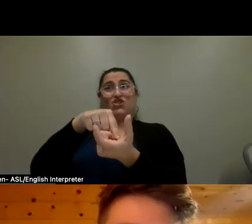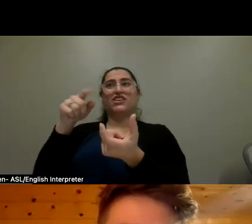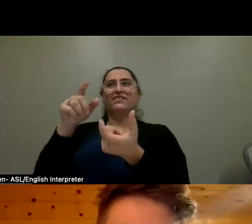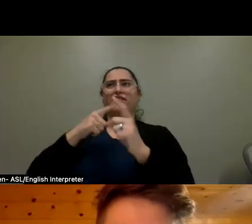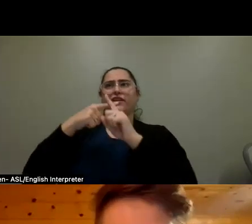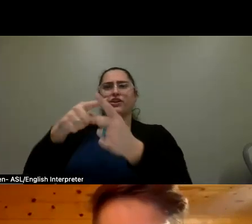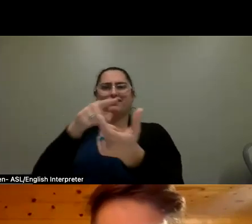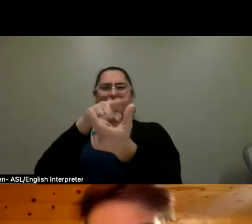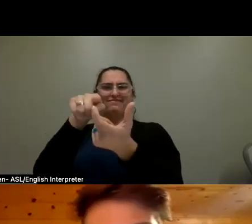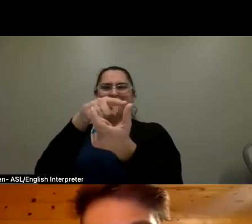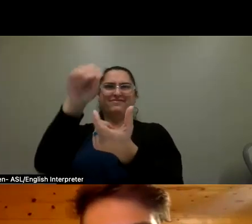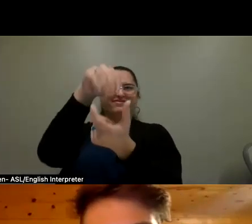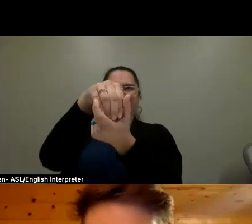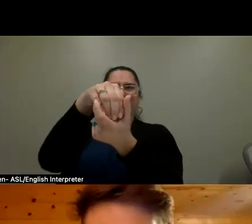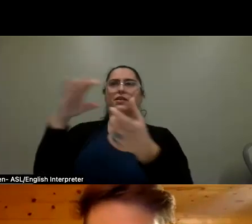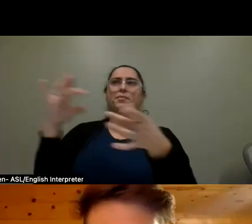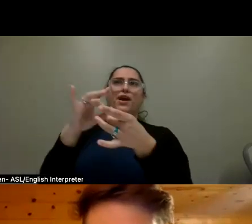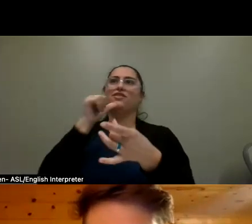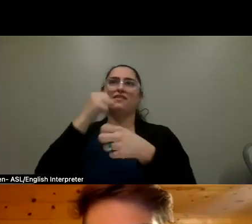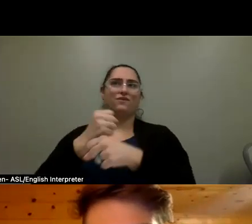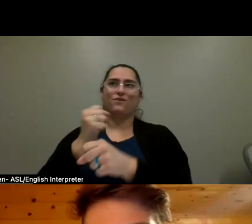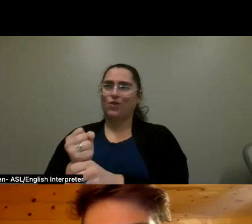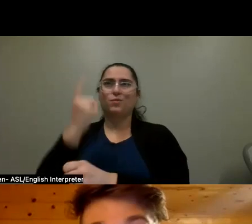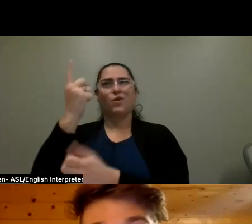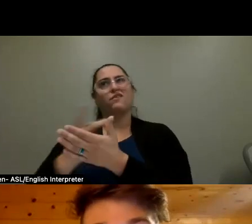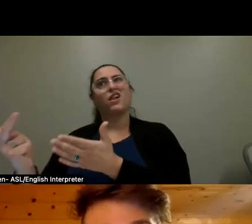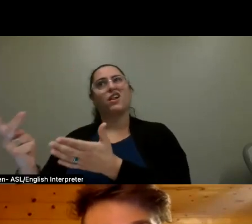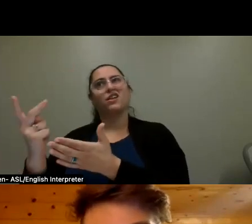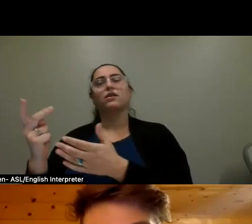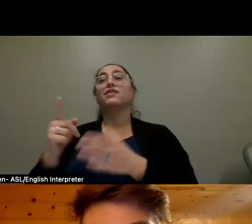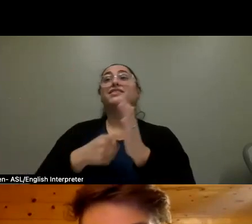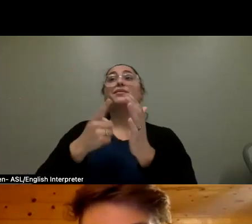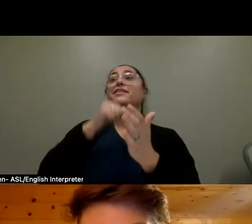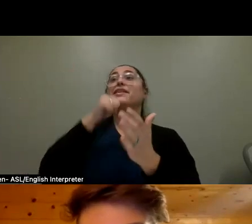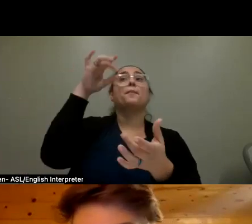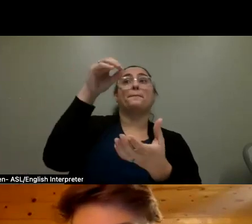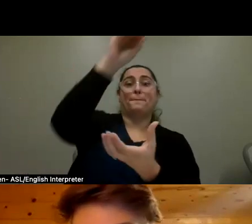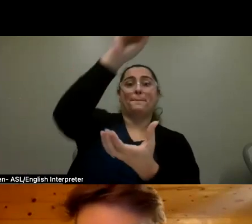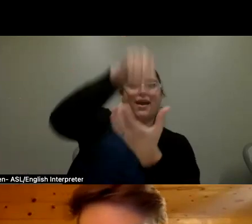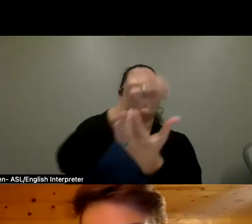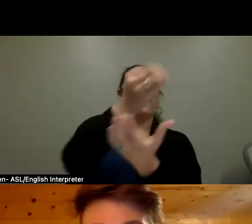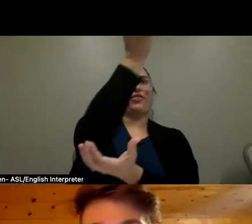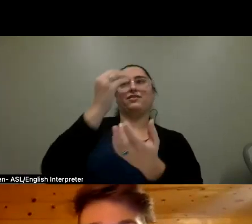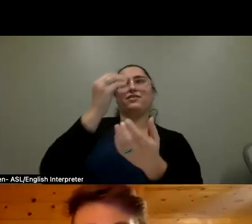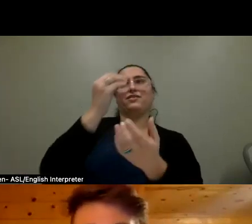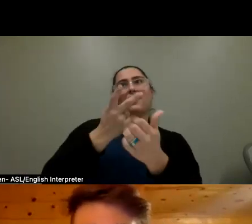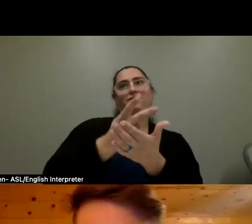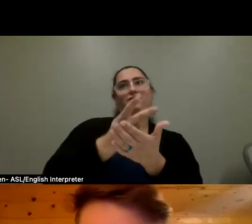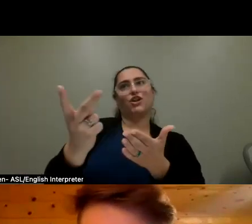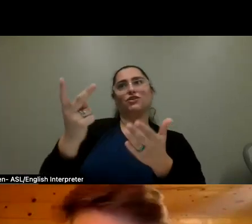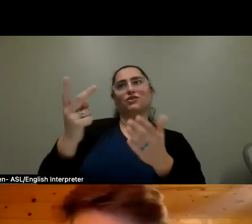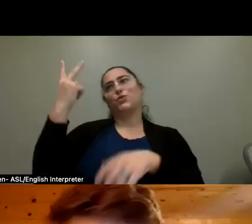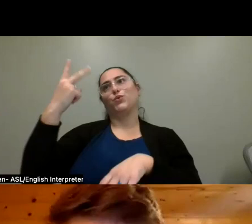form. So it's type of 1 failure, but sometimes also it doesn't bind. So it's type of 2 failure. And there's